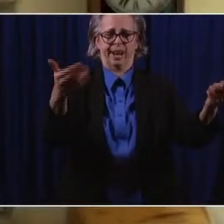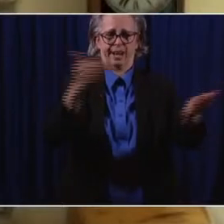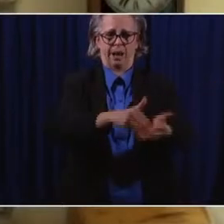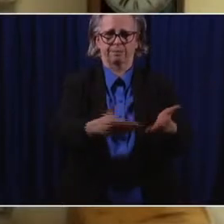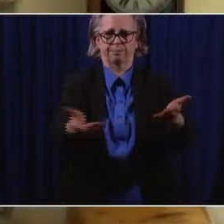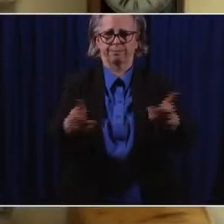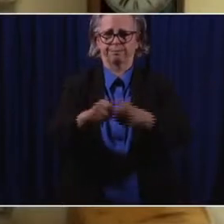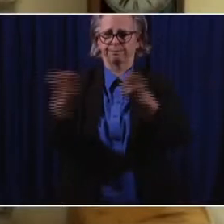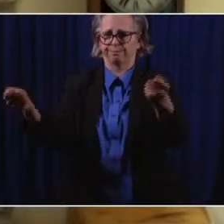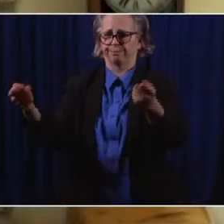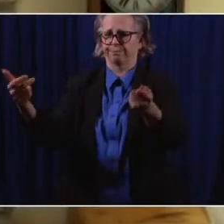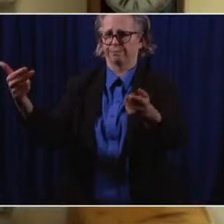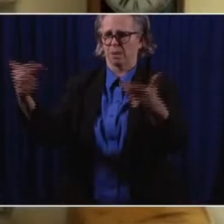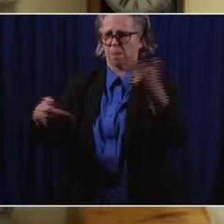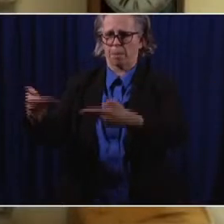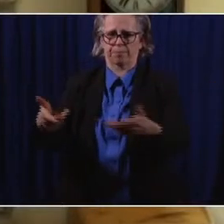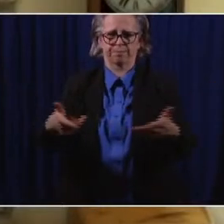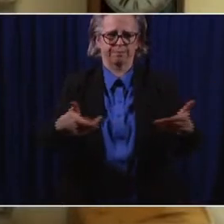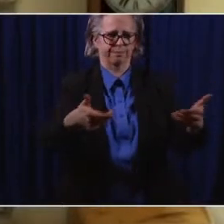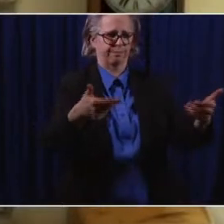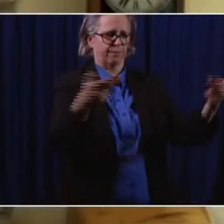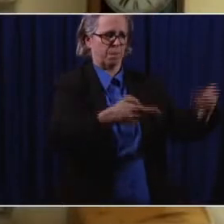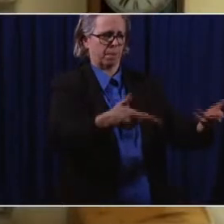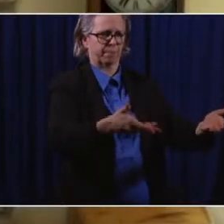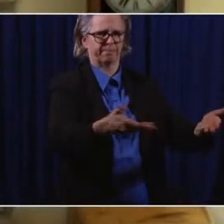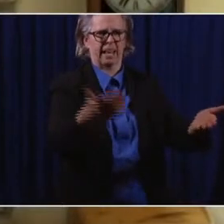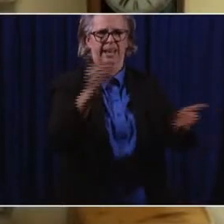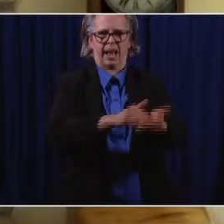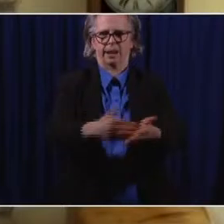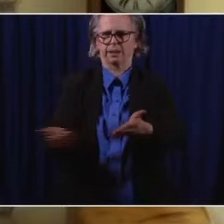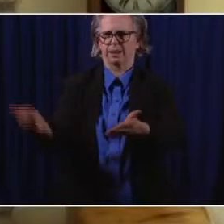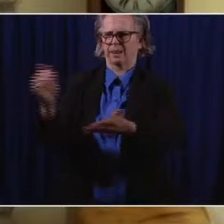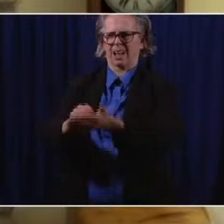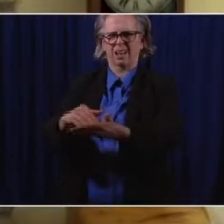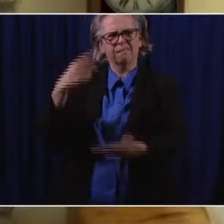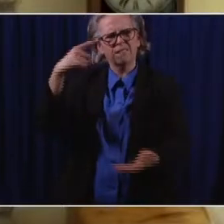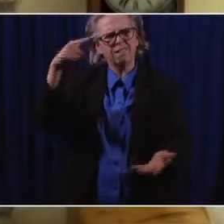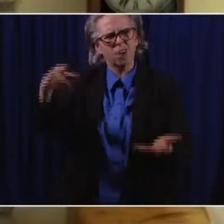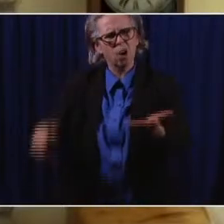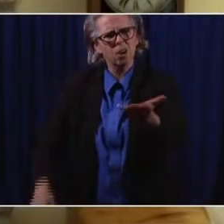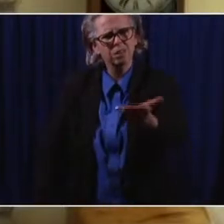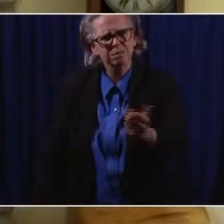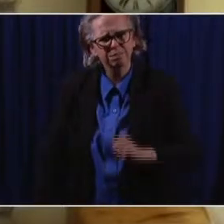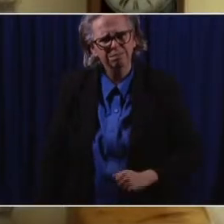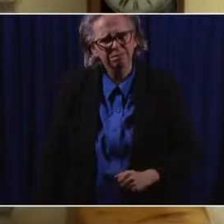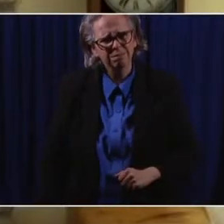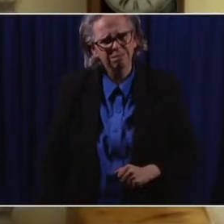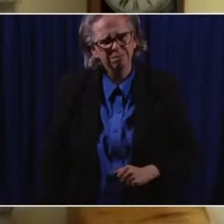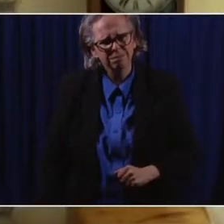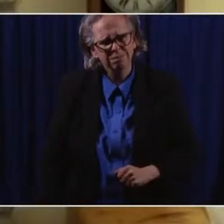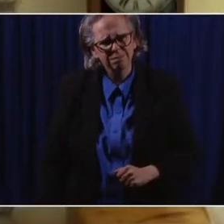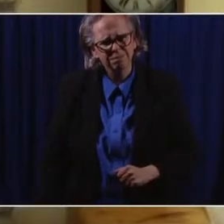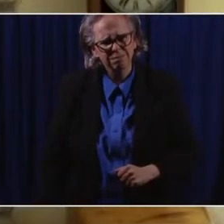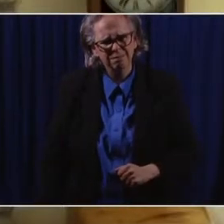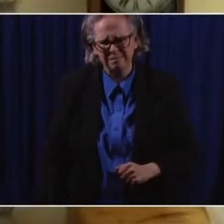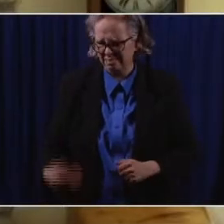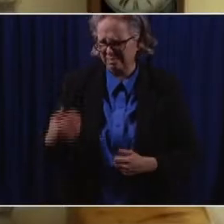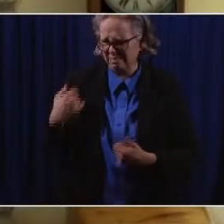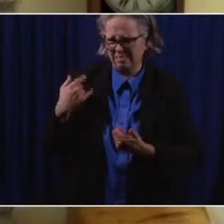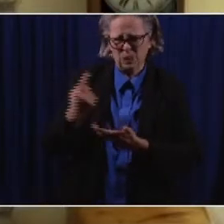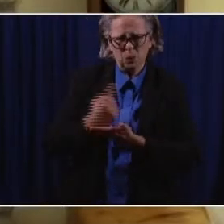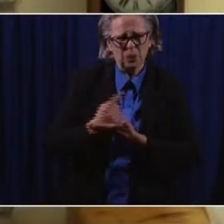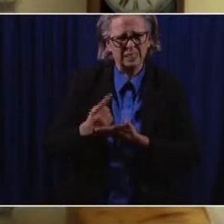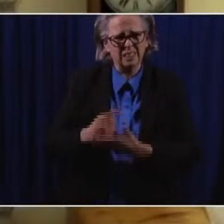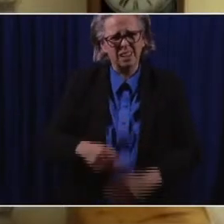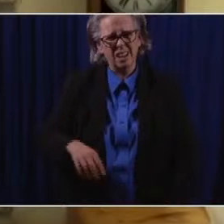senseless violence. Since I last talked about this a week ago, at least 42 more people